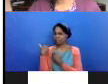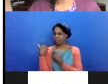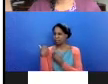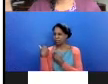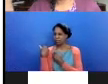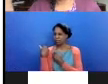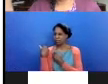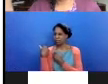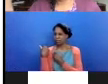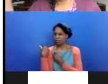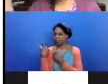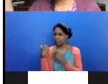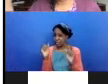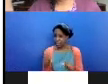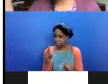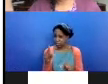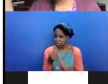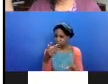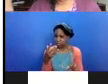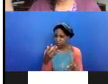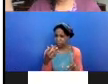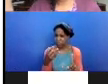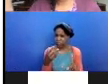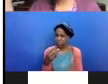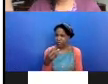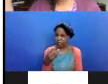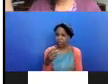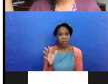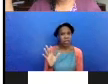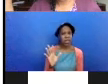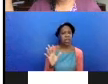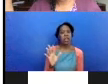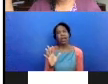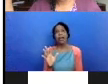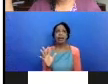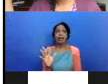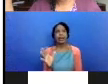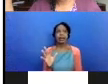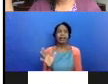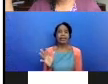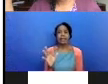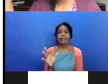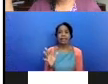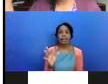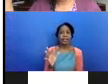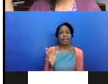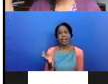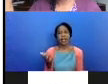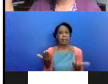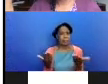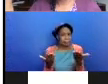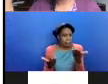also go ahead. I can't. For me, I may have said that. For